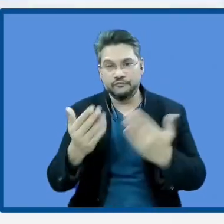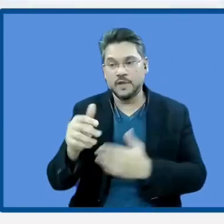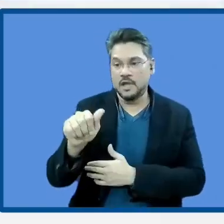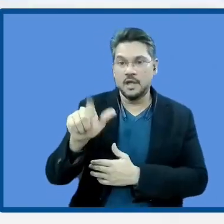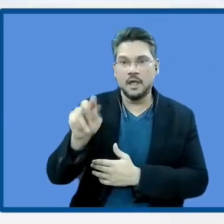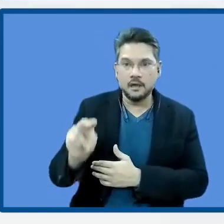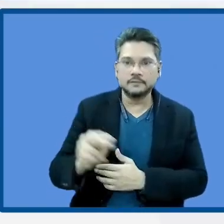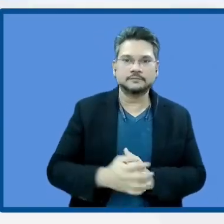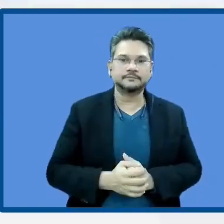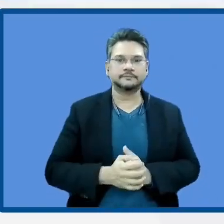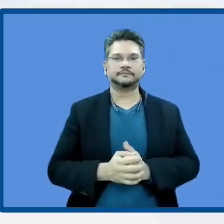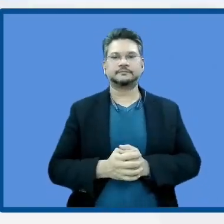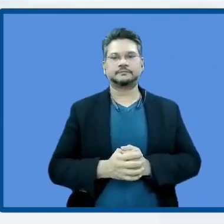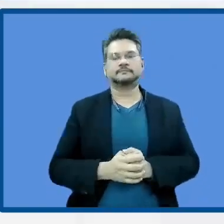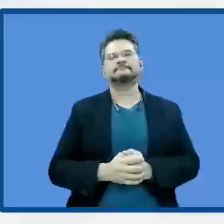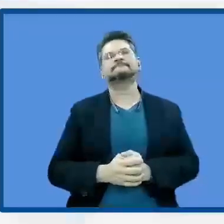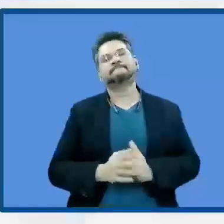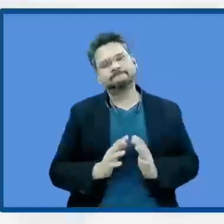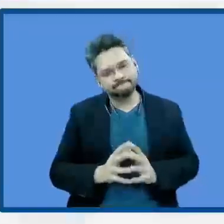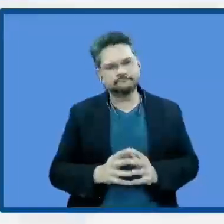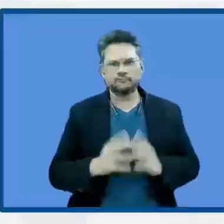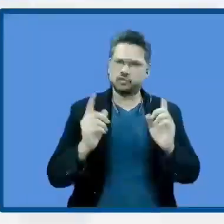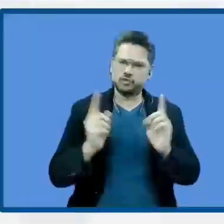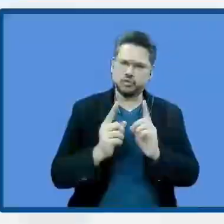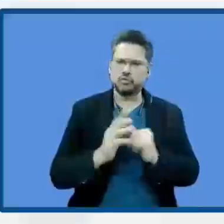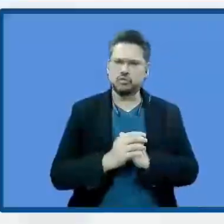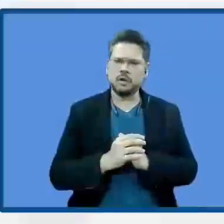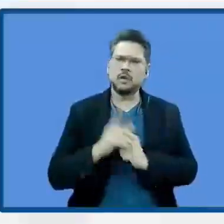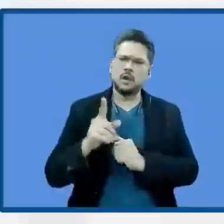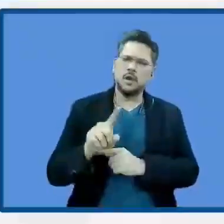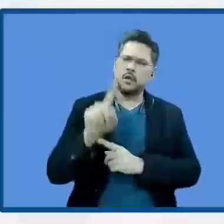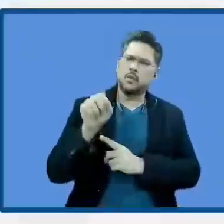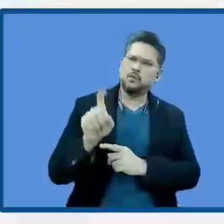Well, briefly, this is a question